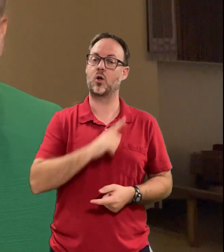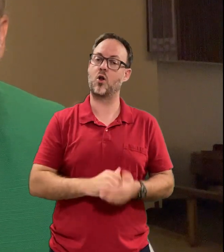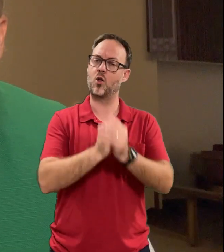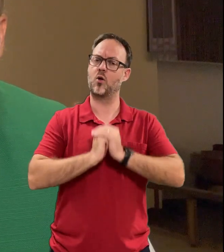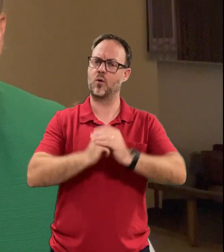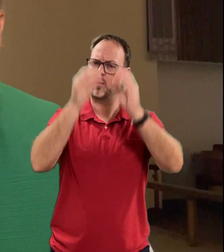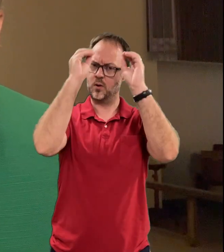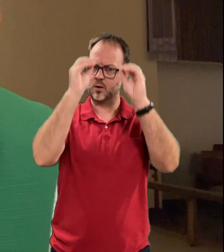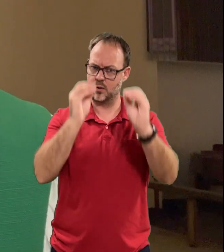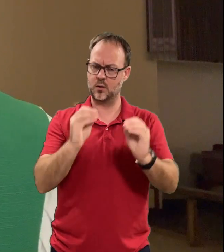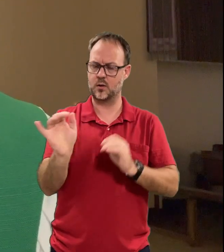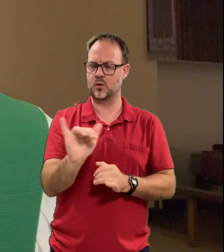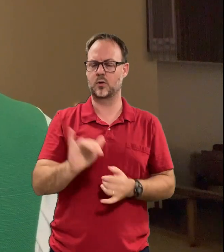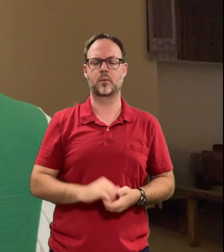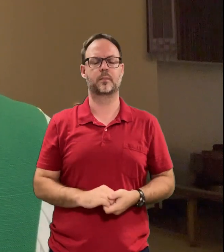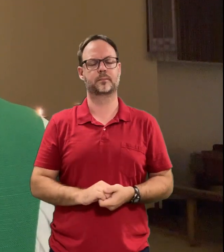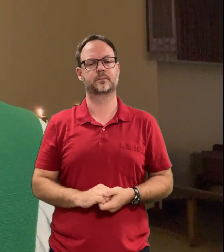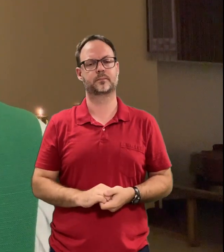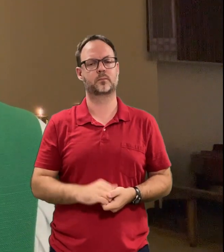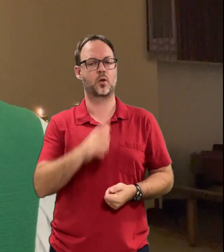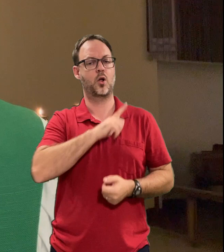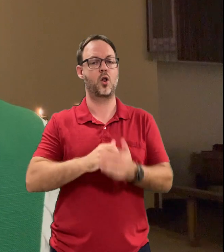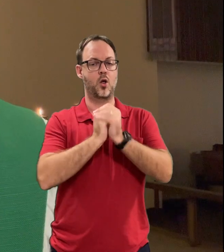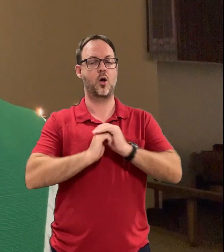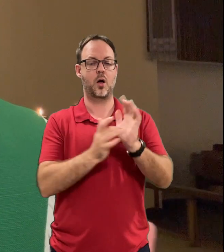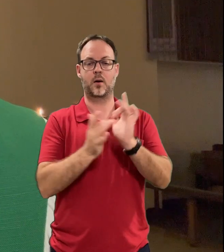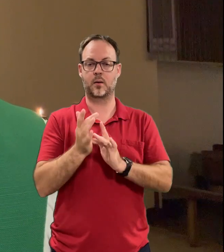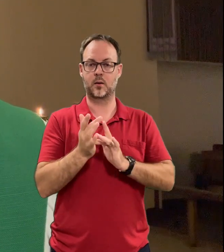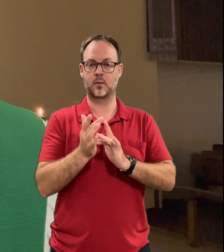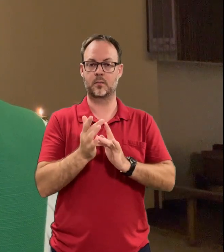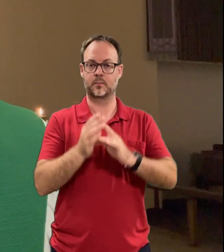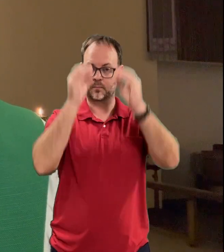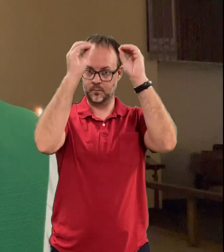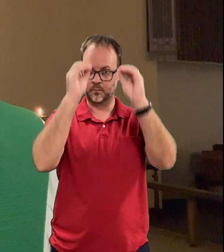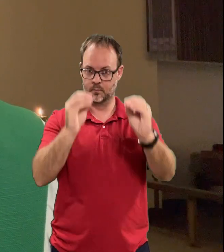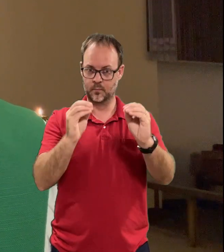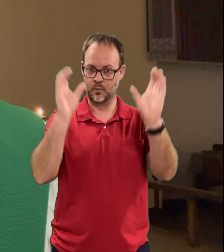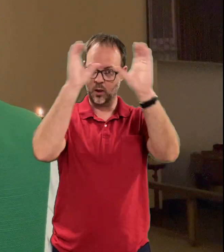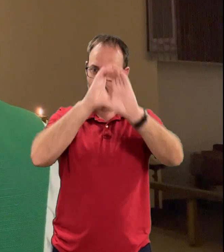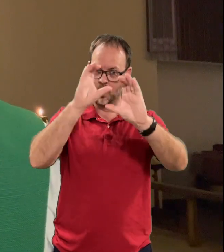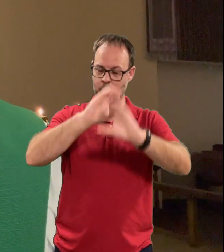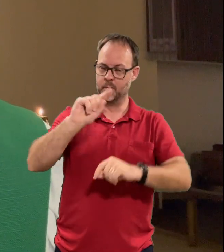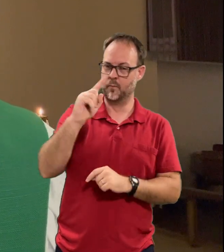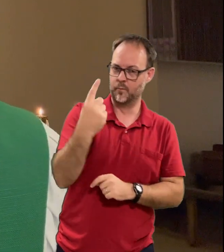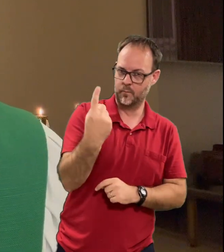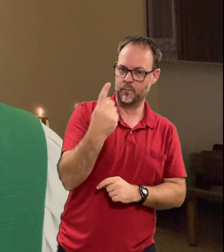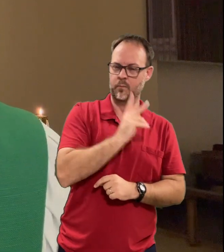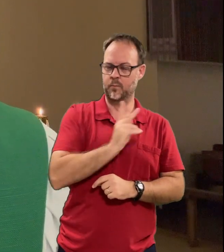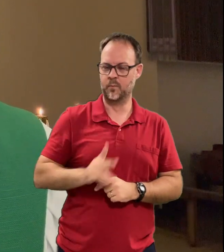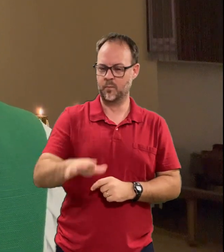Prayer, Jesus teaches this to us as well. In the Lord's Prayer, Jesus teaches us to seek ye